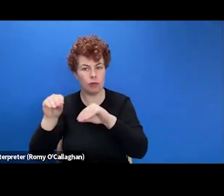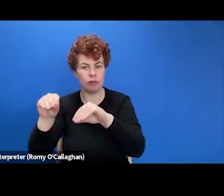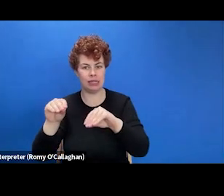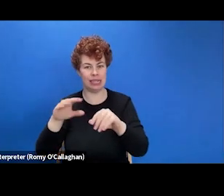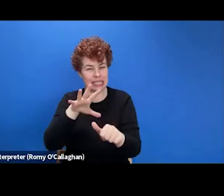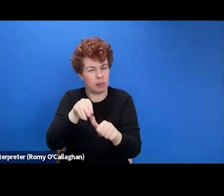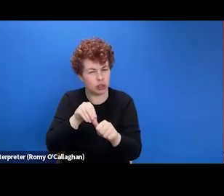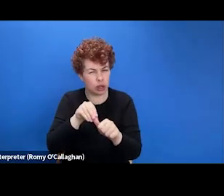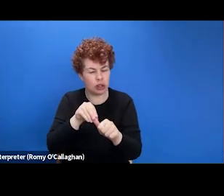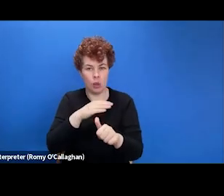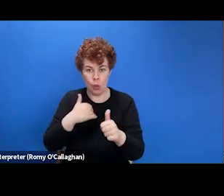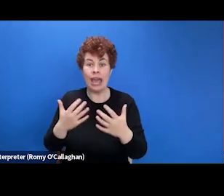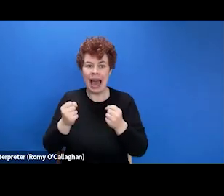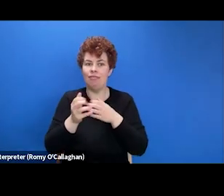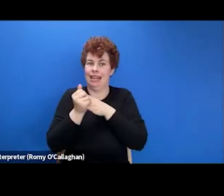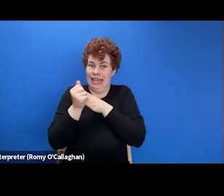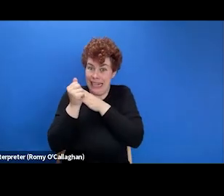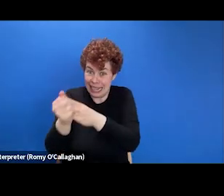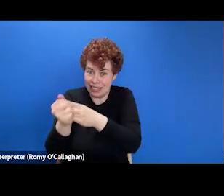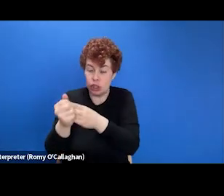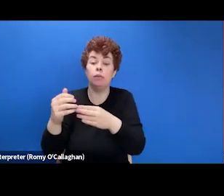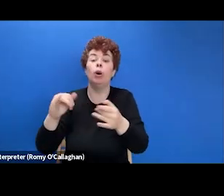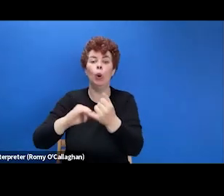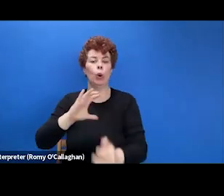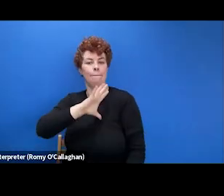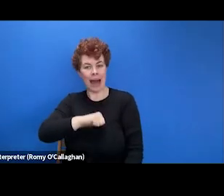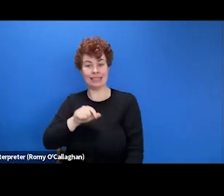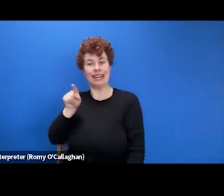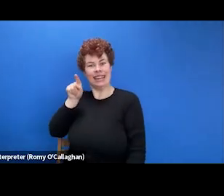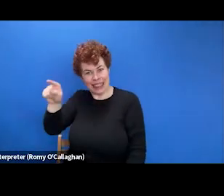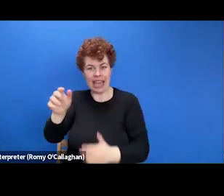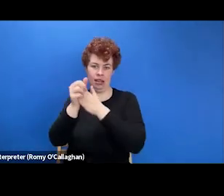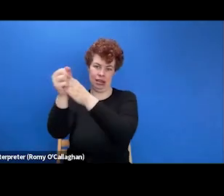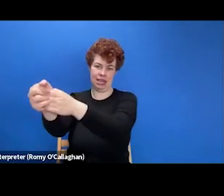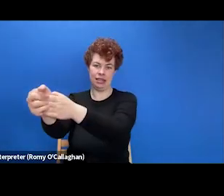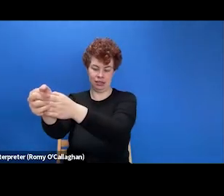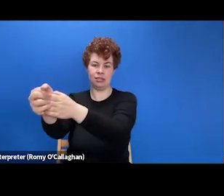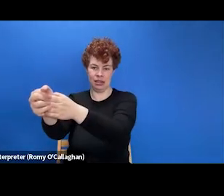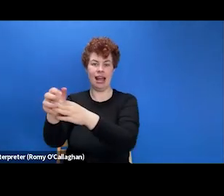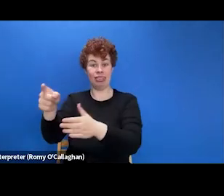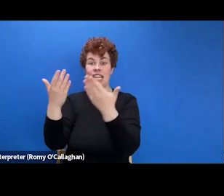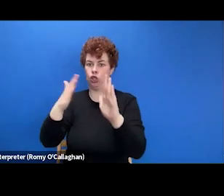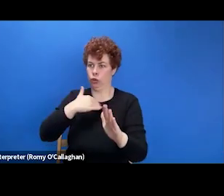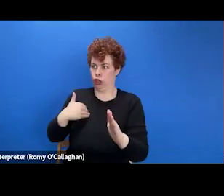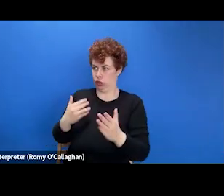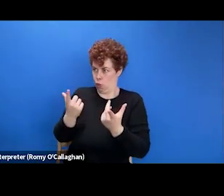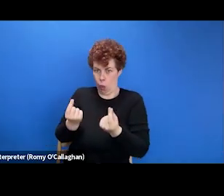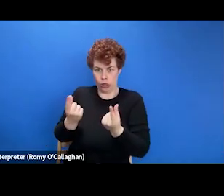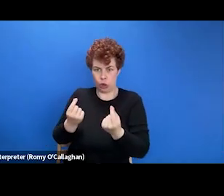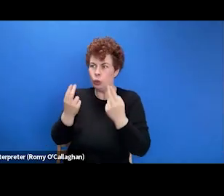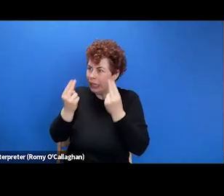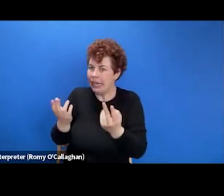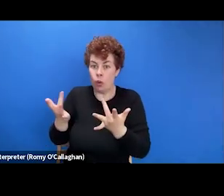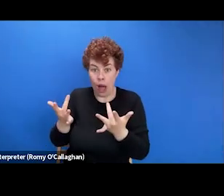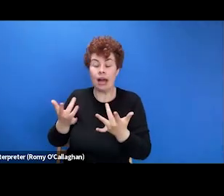special that we have a leadership, Palestinian leadership, that leads and shows us the way of what needs to be done